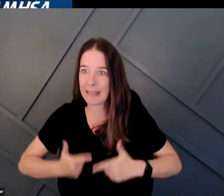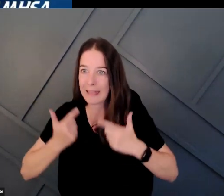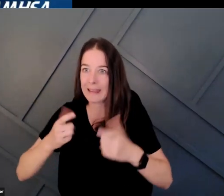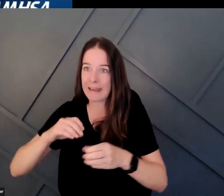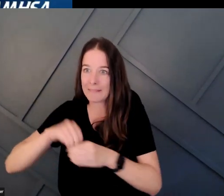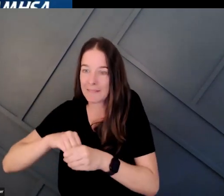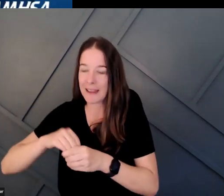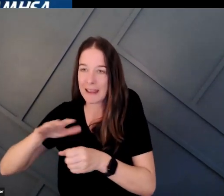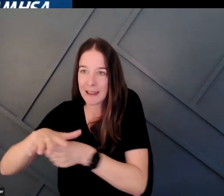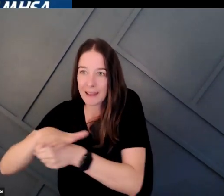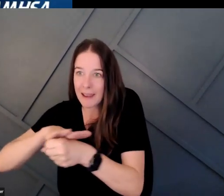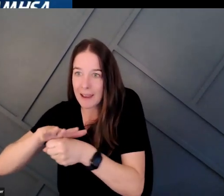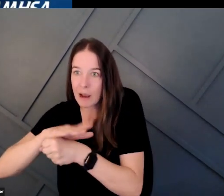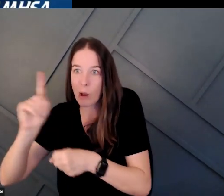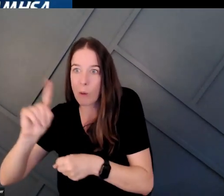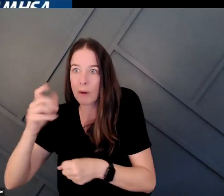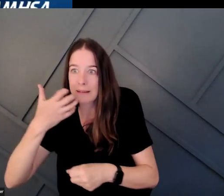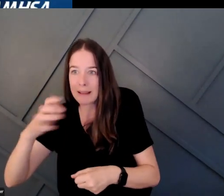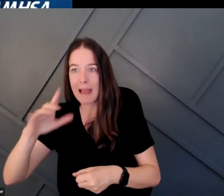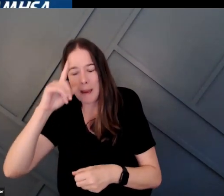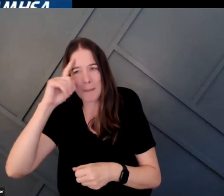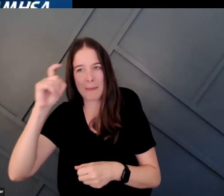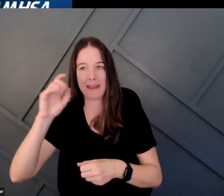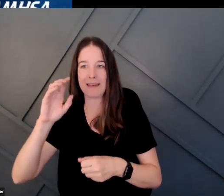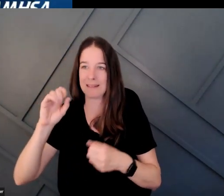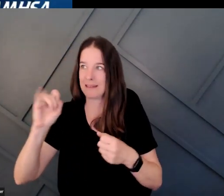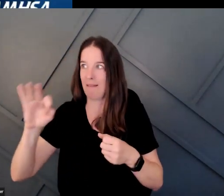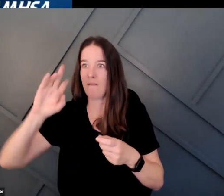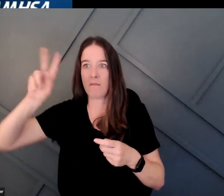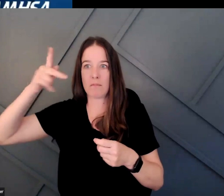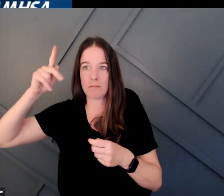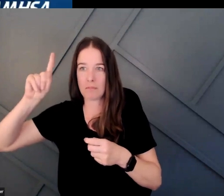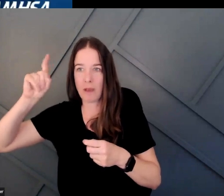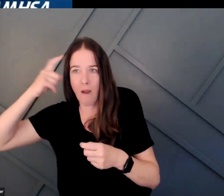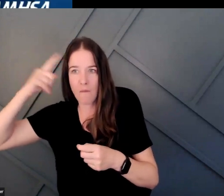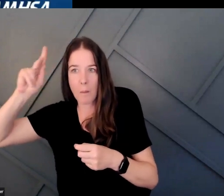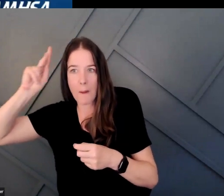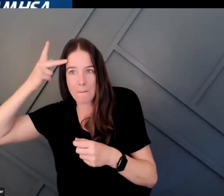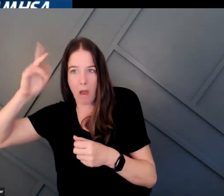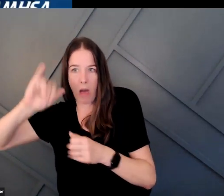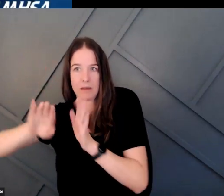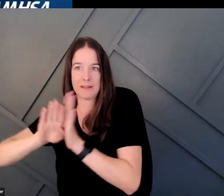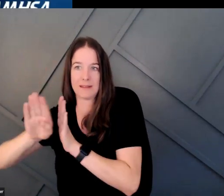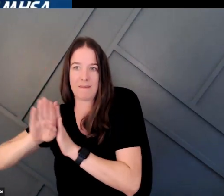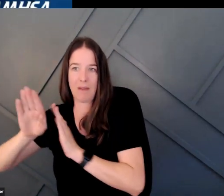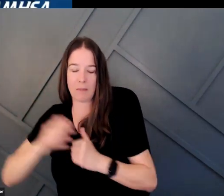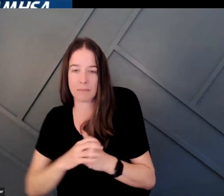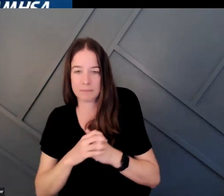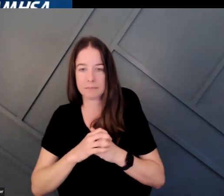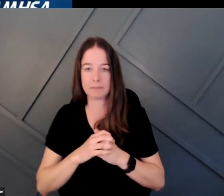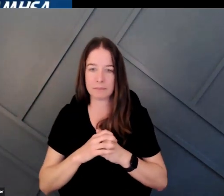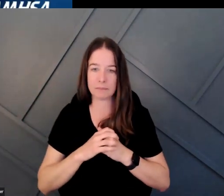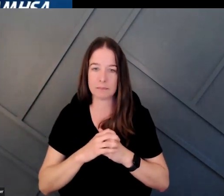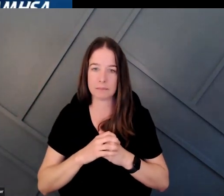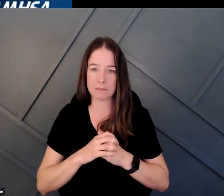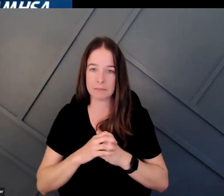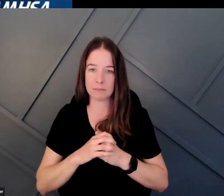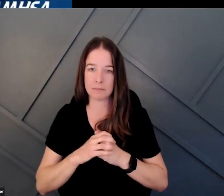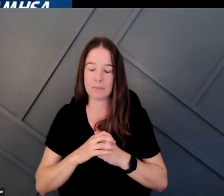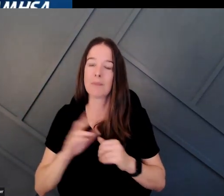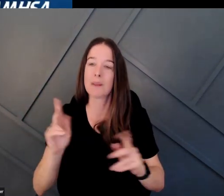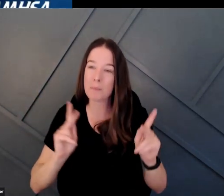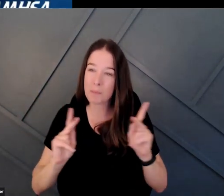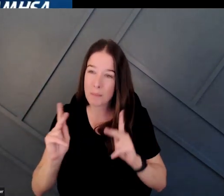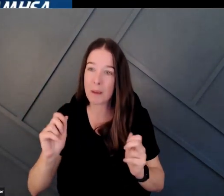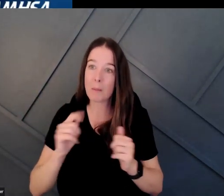having chronic health conditions is a huge risk factor, including disproportionately high rates of death for people with